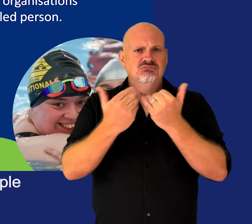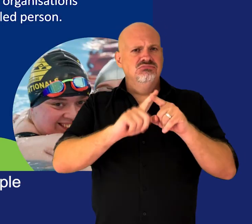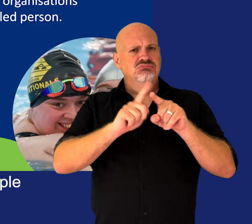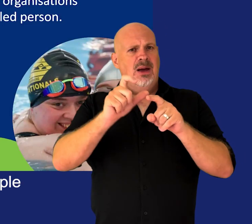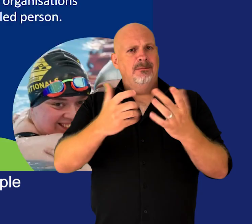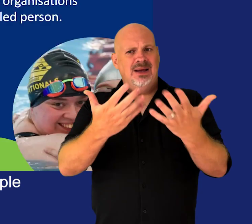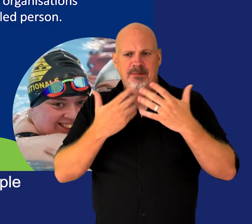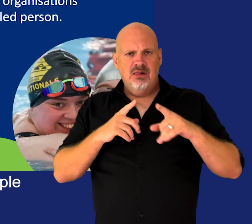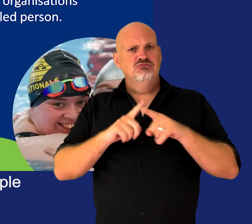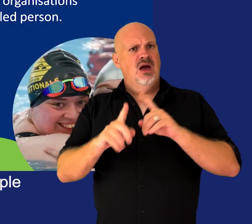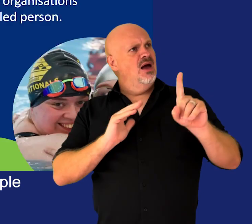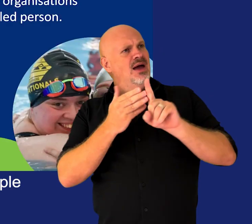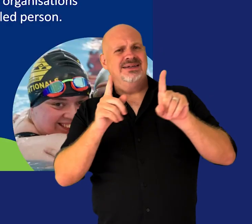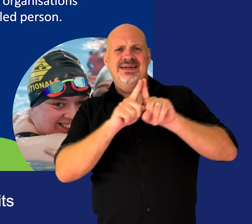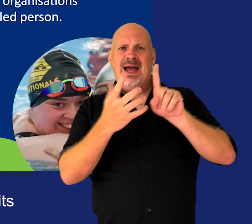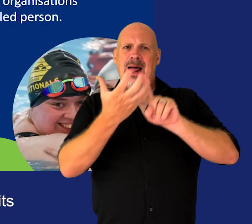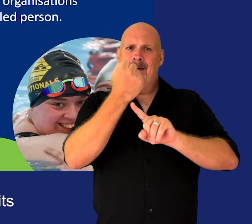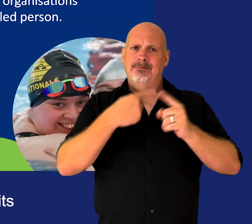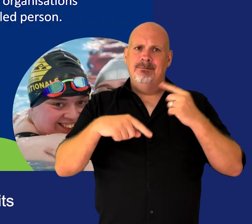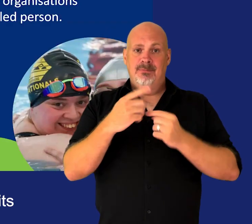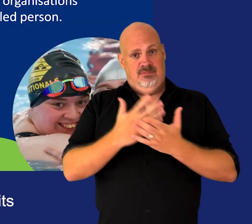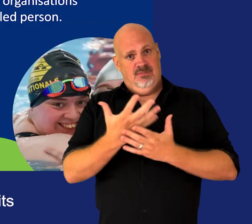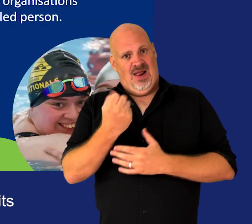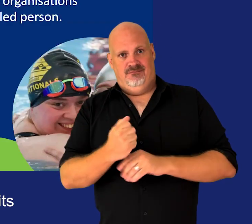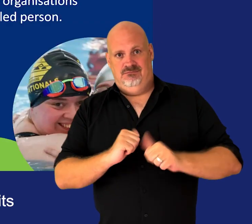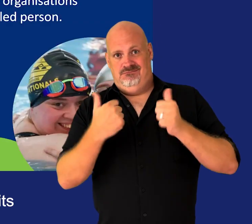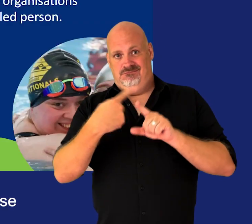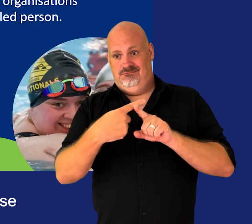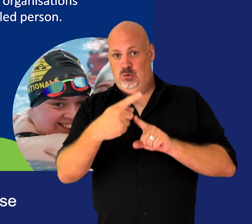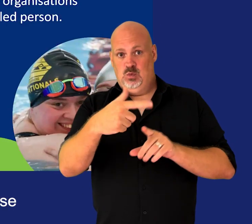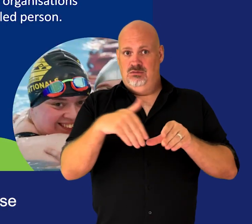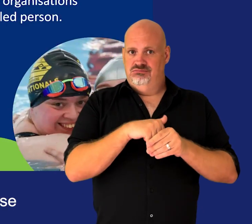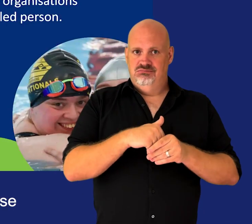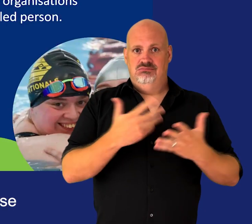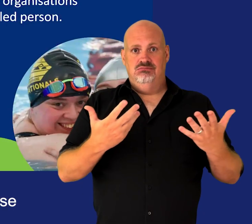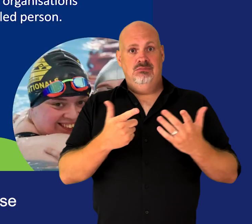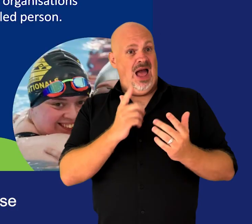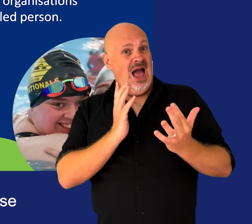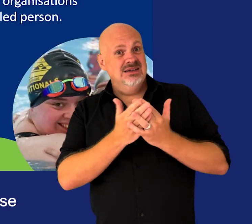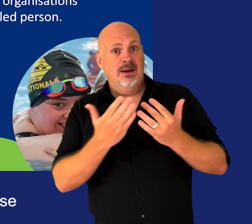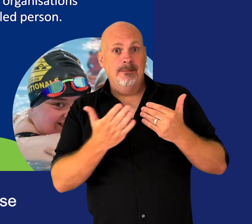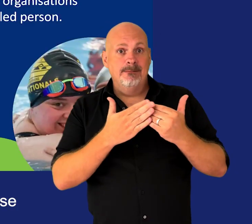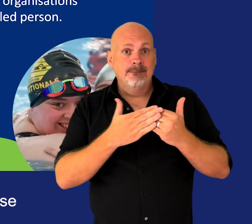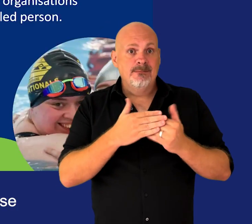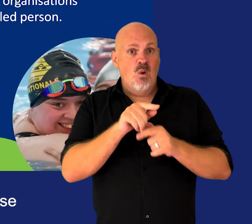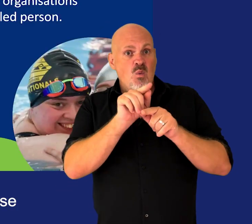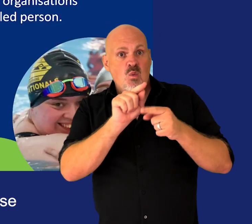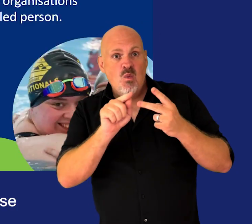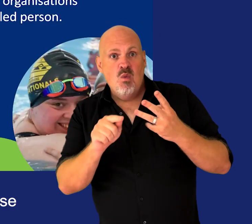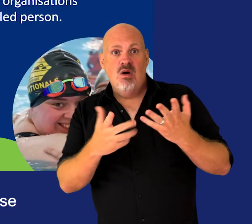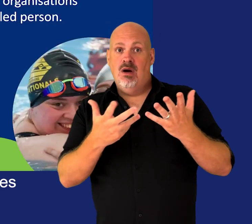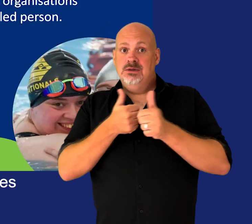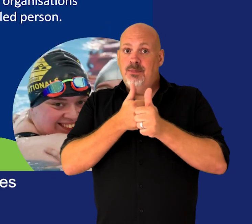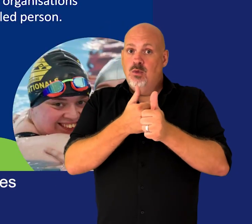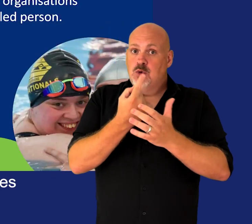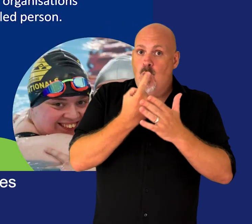voice of people trying to do the same thing. And there's significant benefits for you of doing that, whether that's access to more